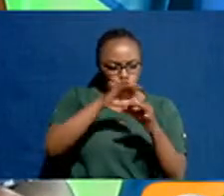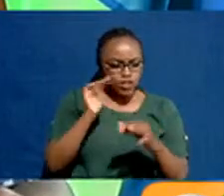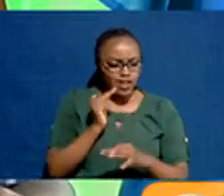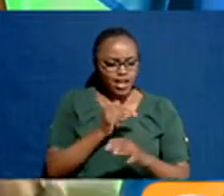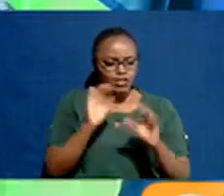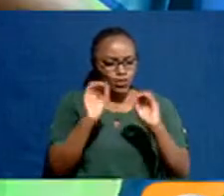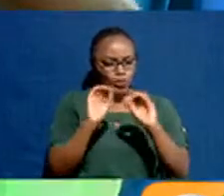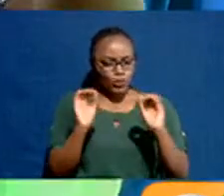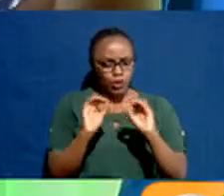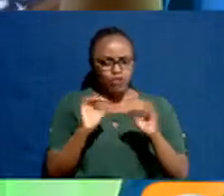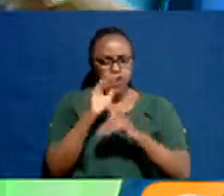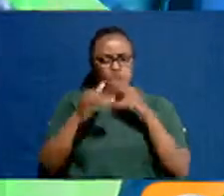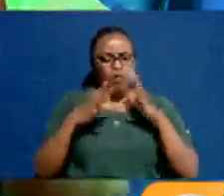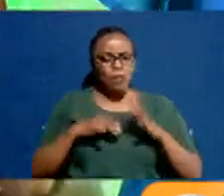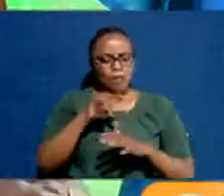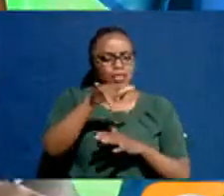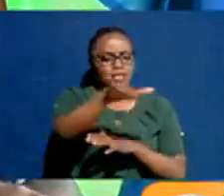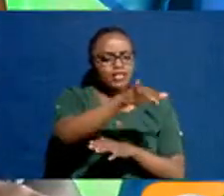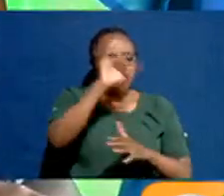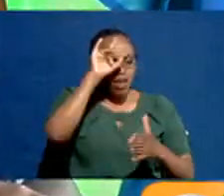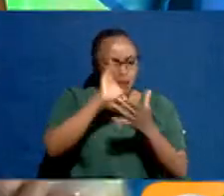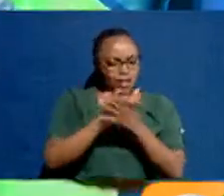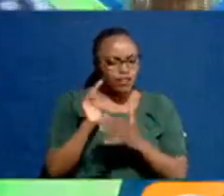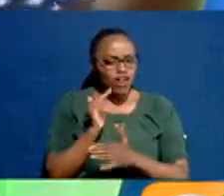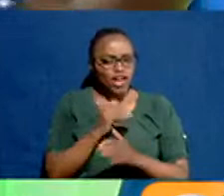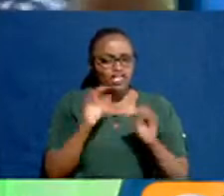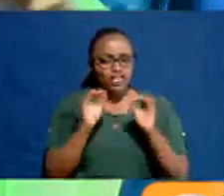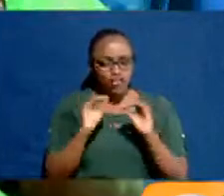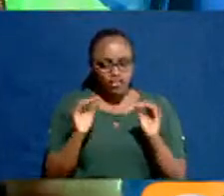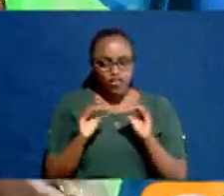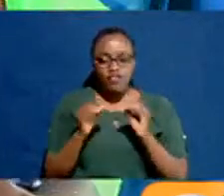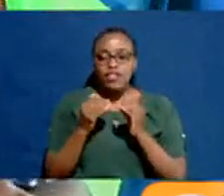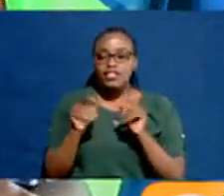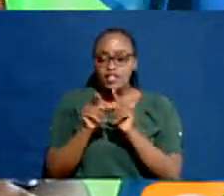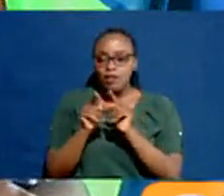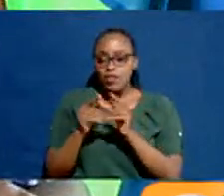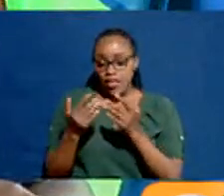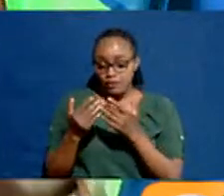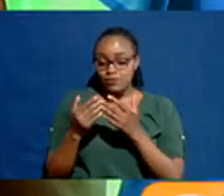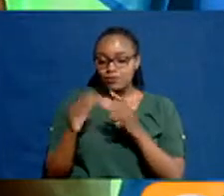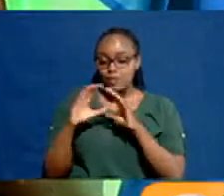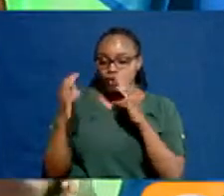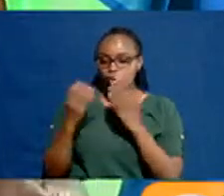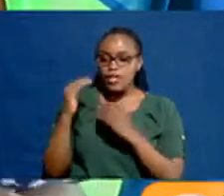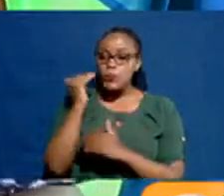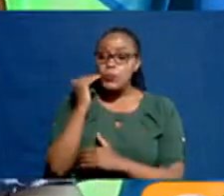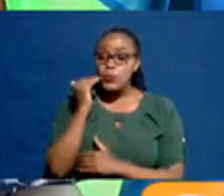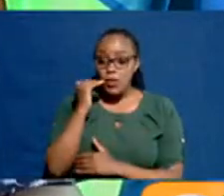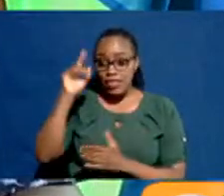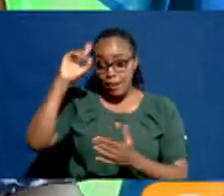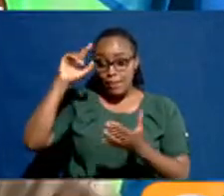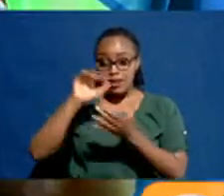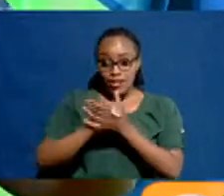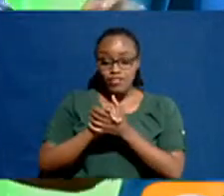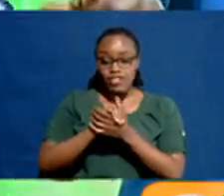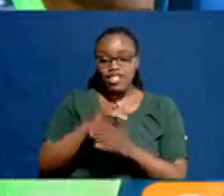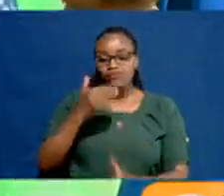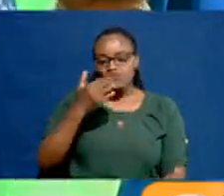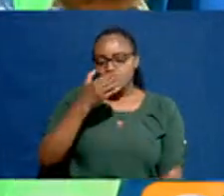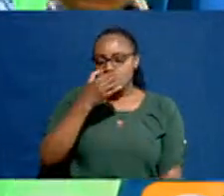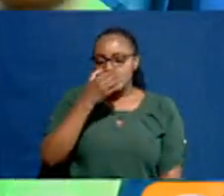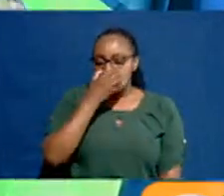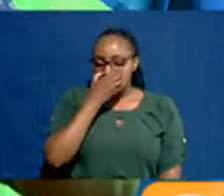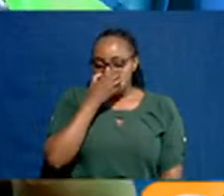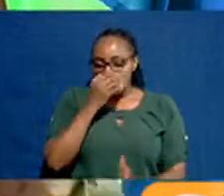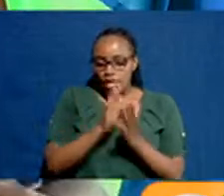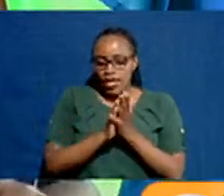us, everybody in that area does not believe in us. Eliud Awalo from Siaya believed in William Ruto and the bottom-up